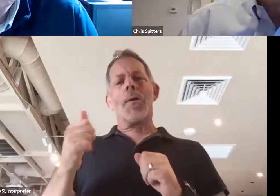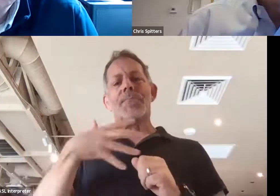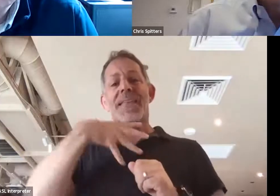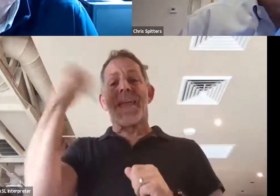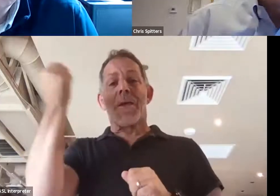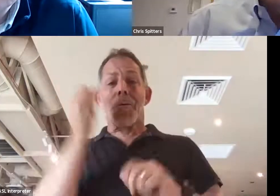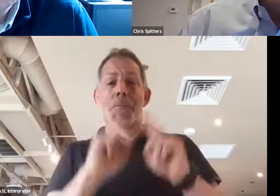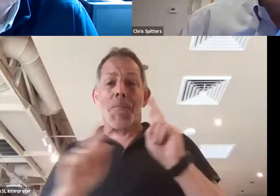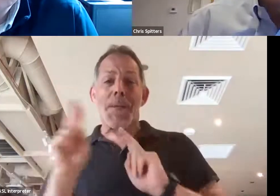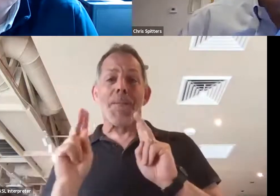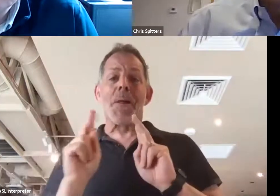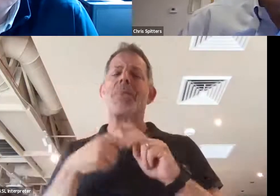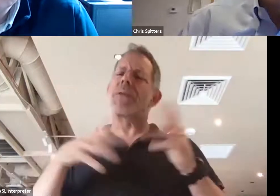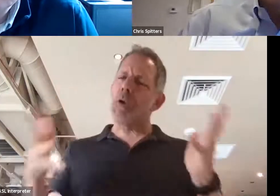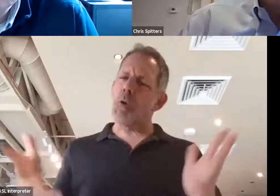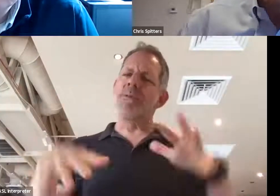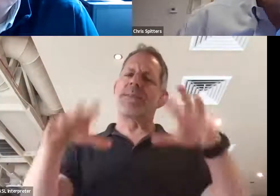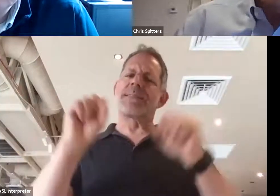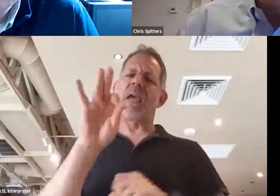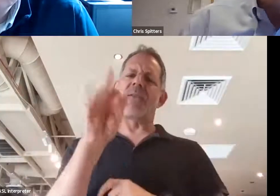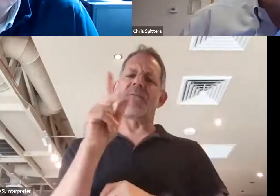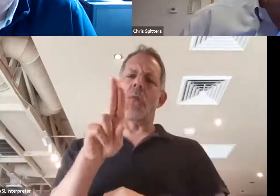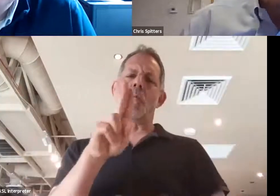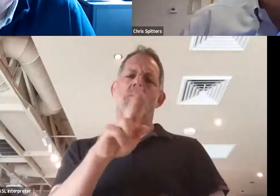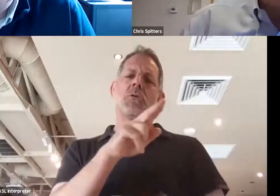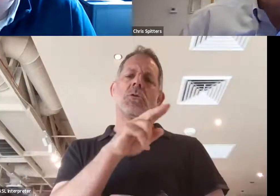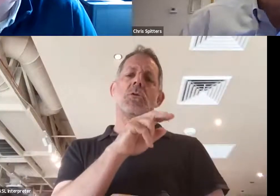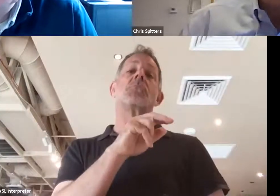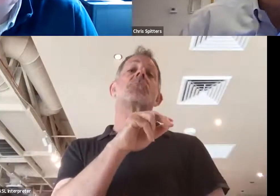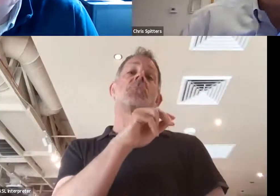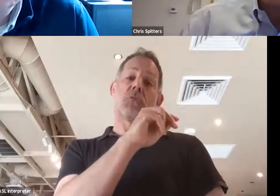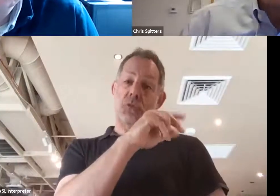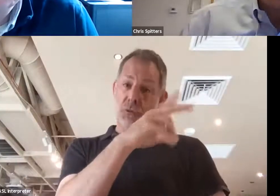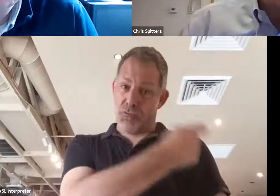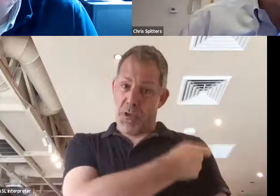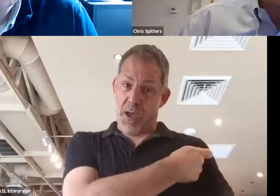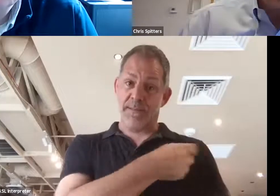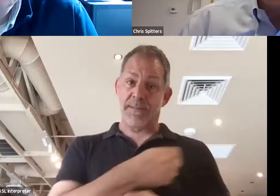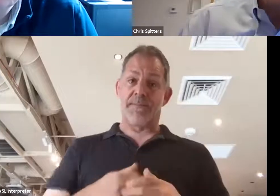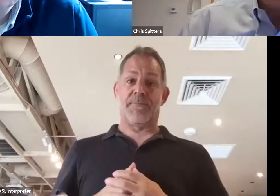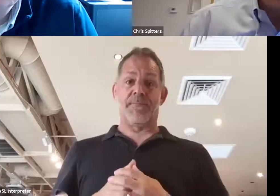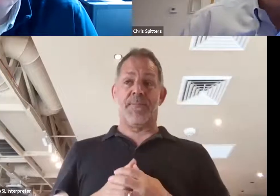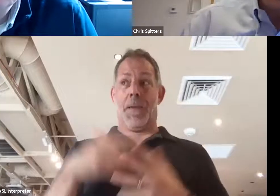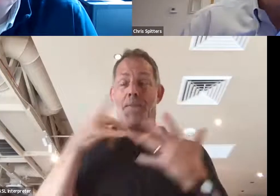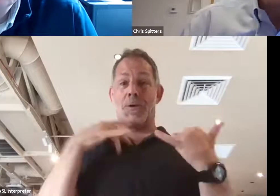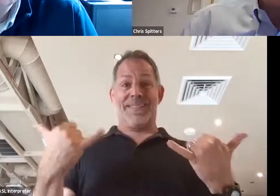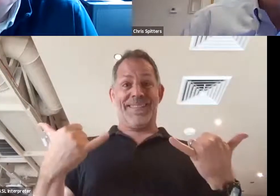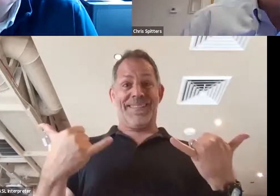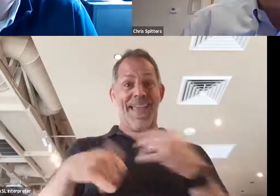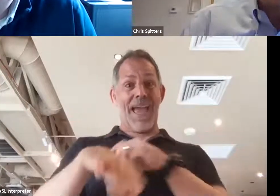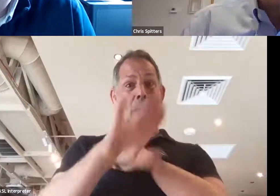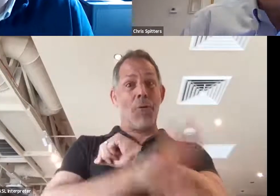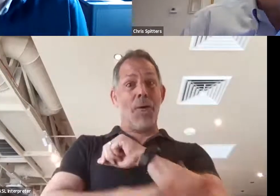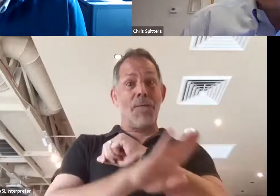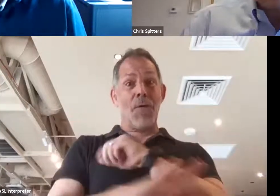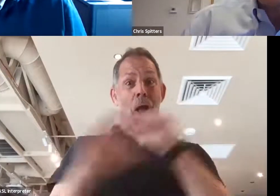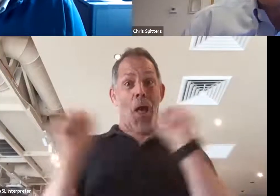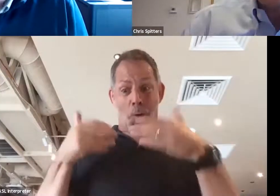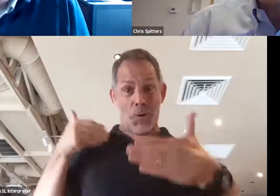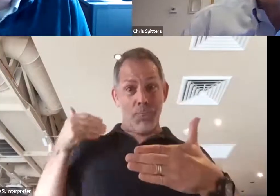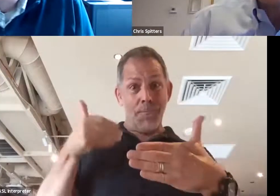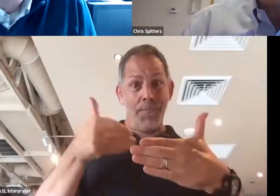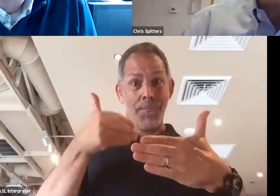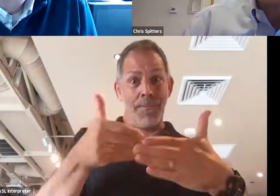and COVID in the fall and winter months, competing for a variety of resources, most notably